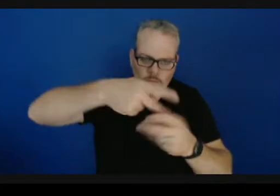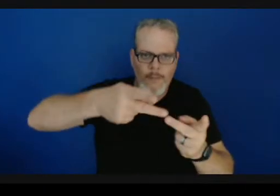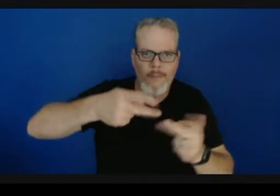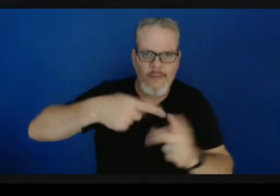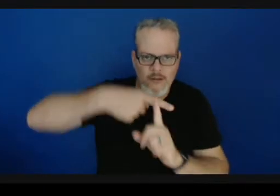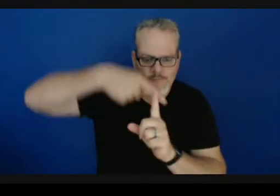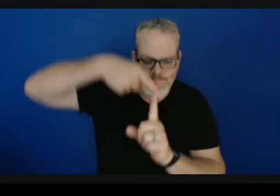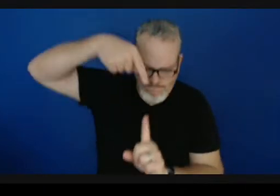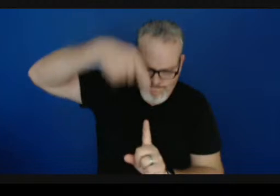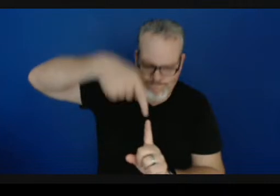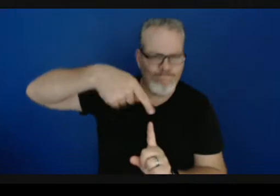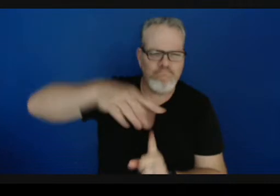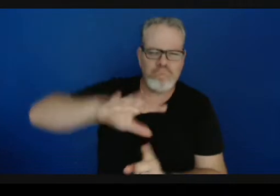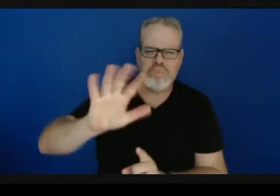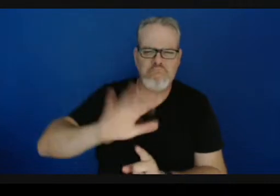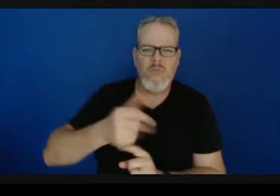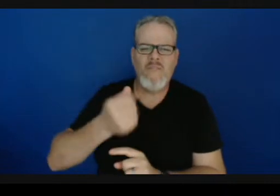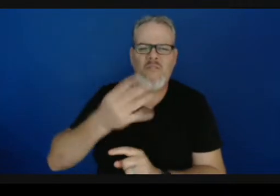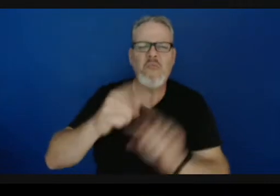So yeah, pretty